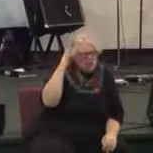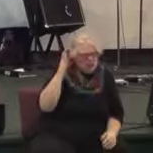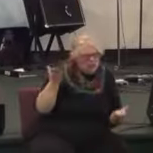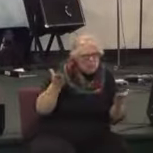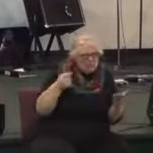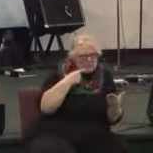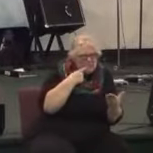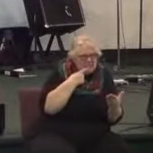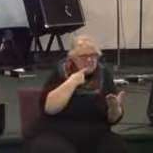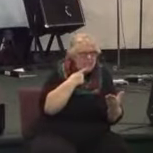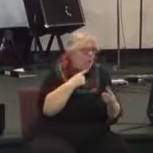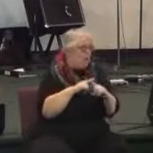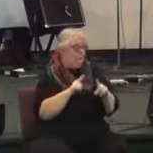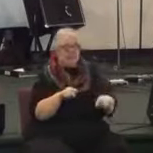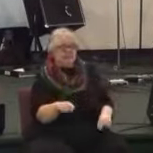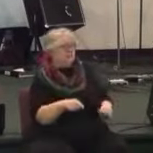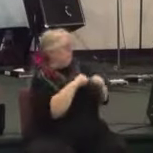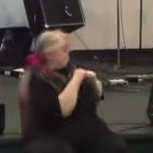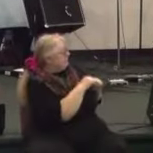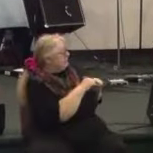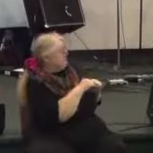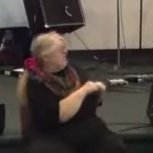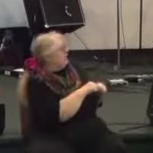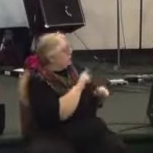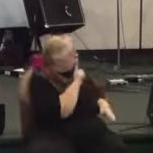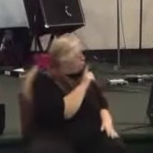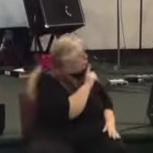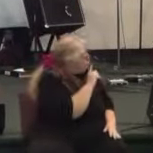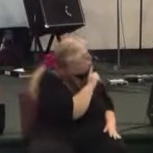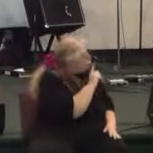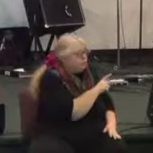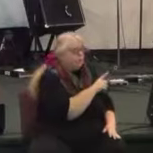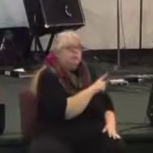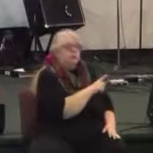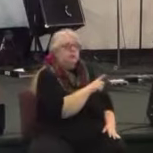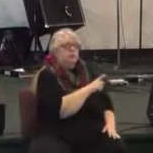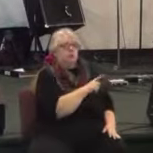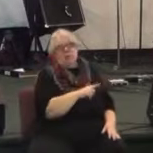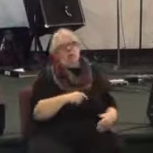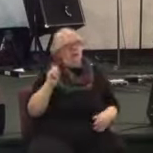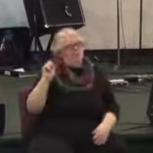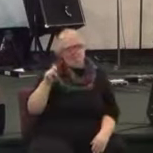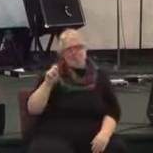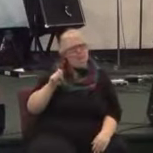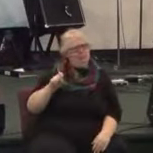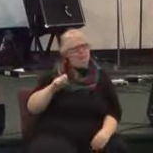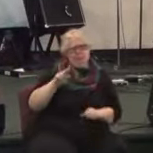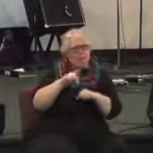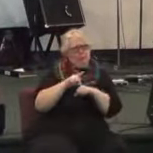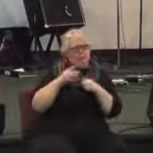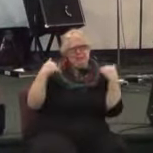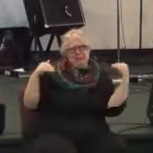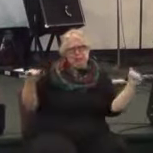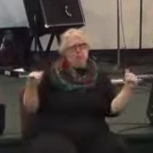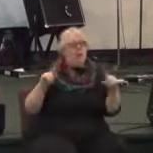When she kept insisting that it was so, they said, "It must be his angel." But Peter